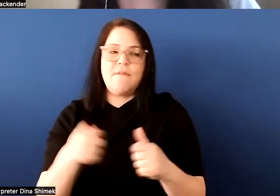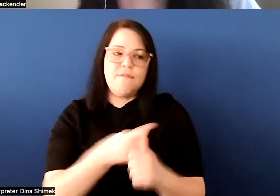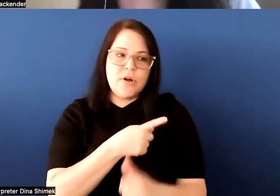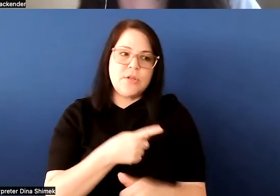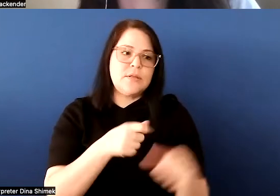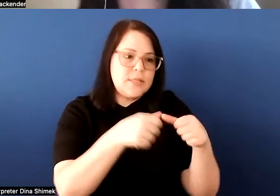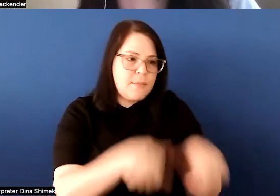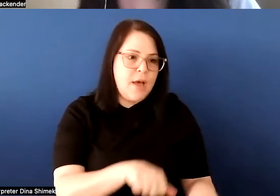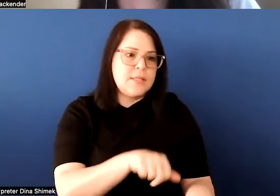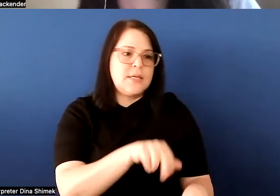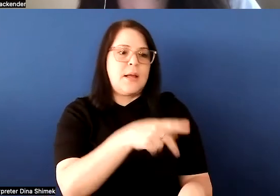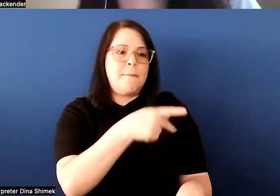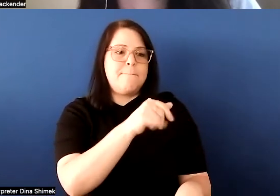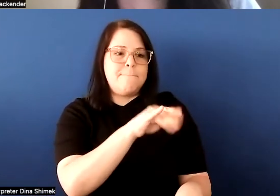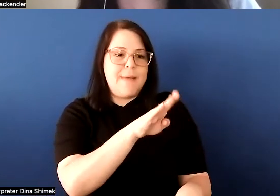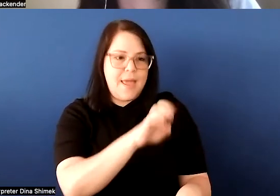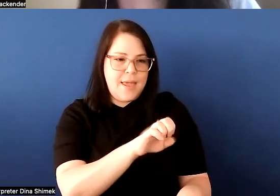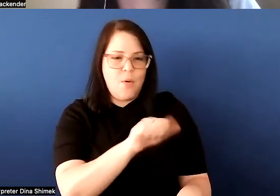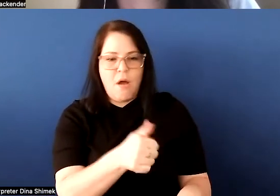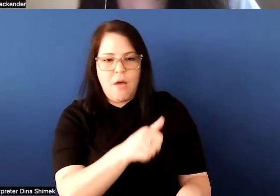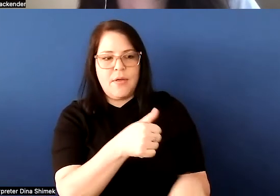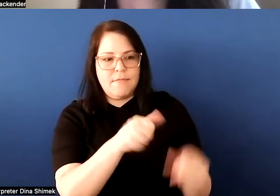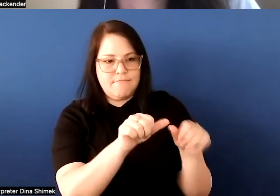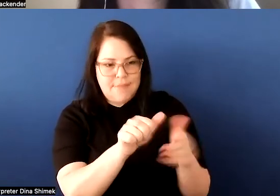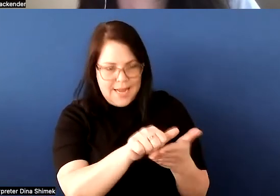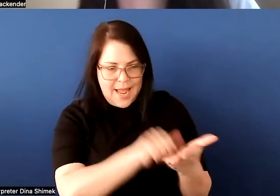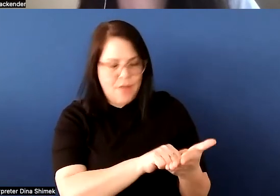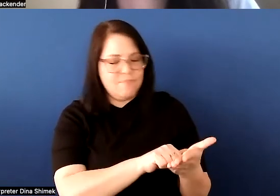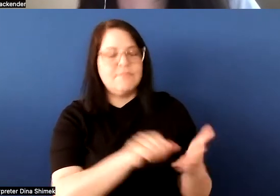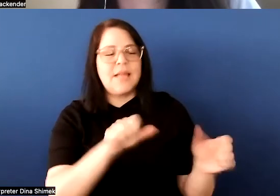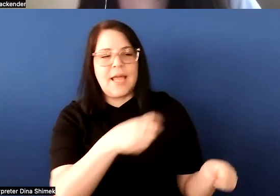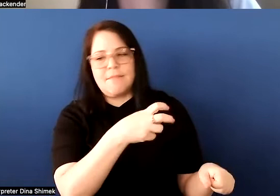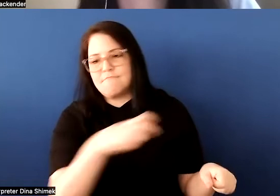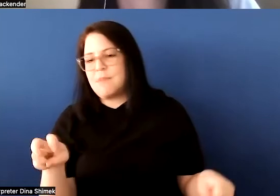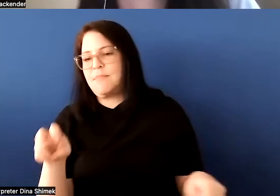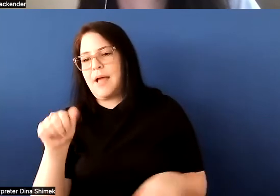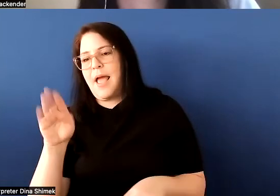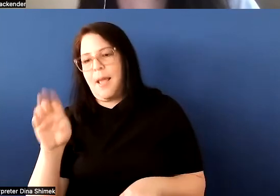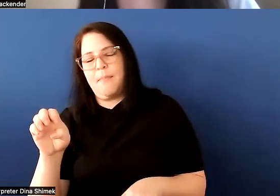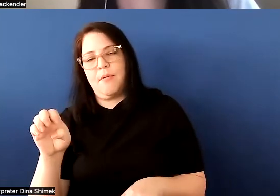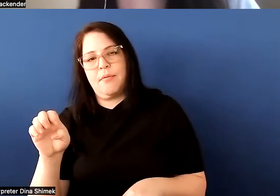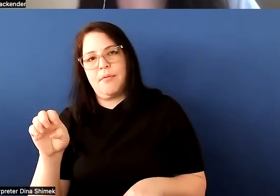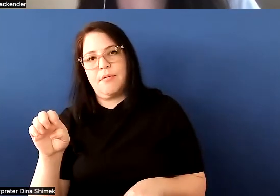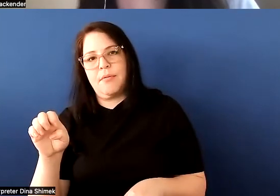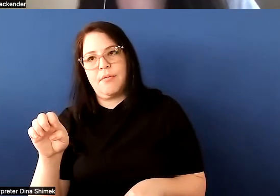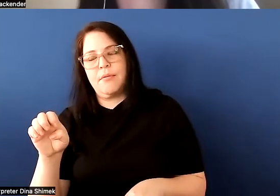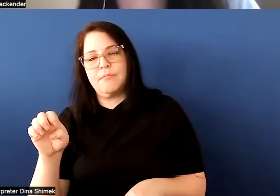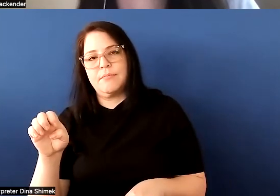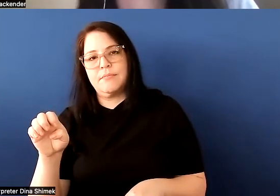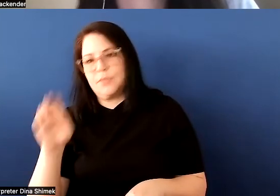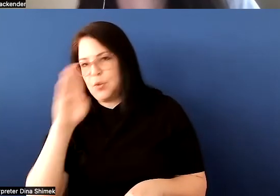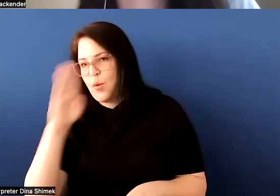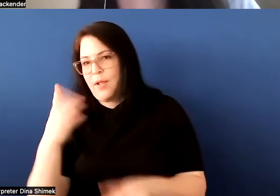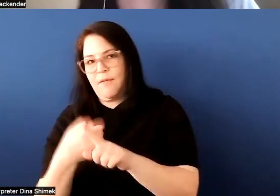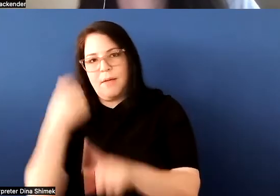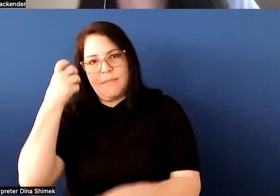a different Social Security account, they can make the ABLE account the recipient of those SSI funds. So that's